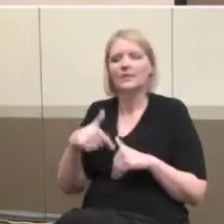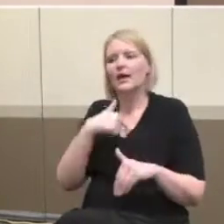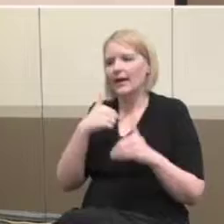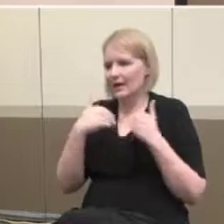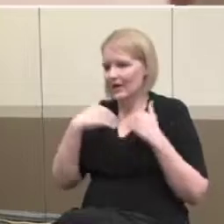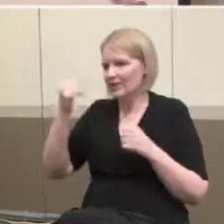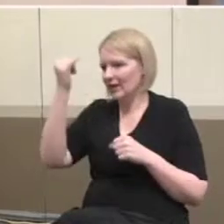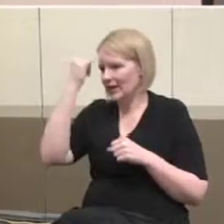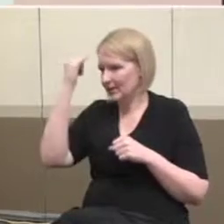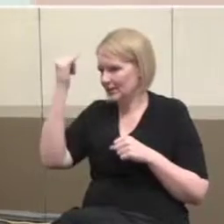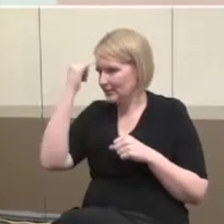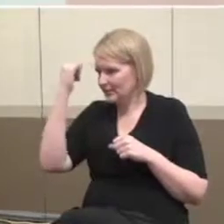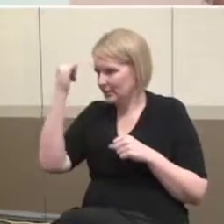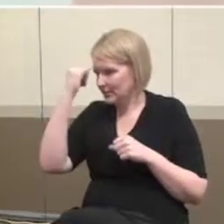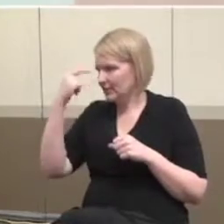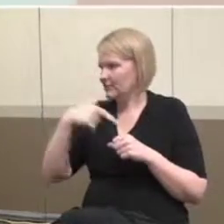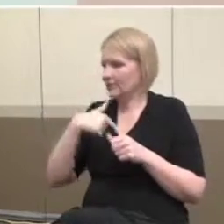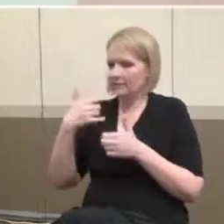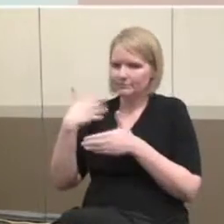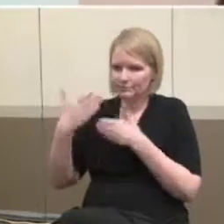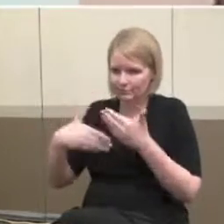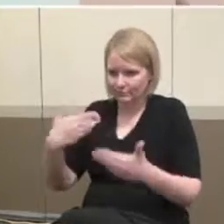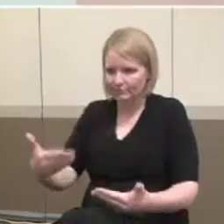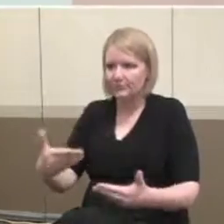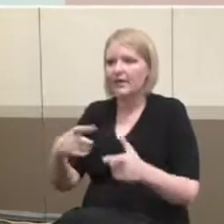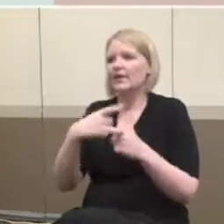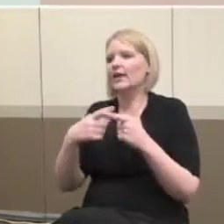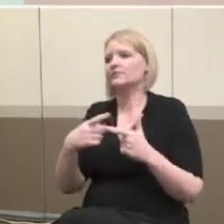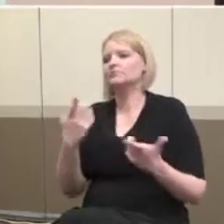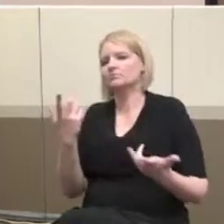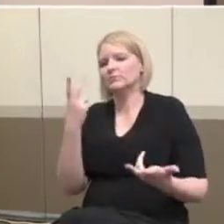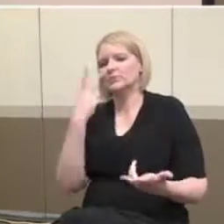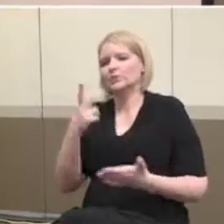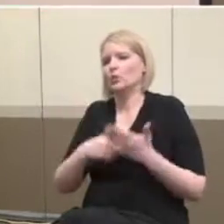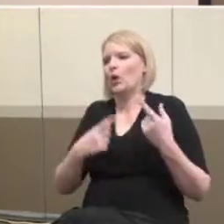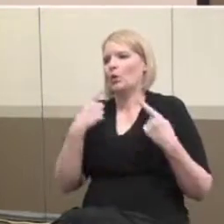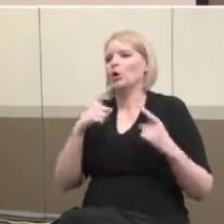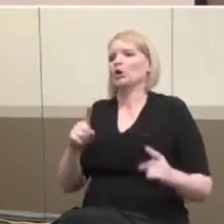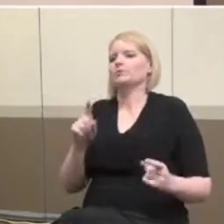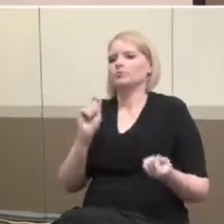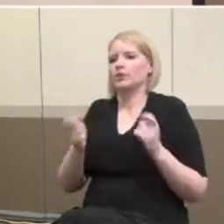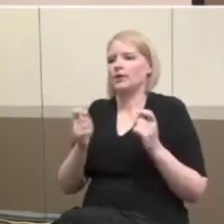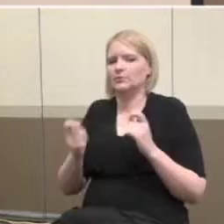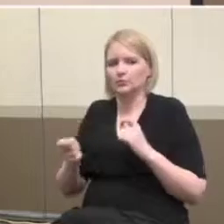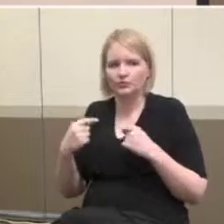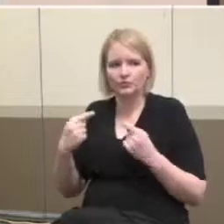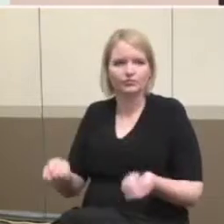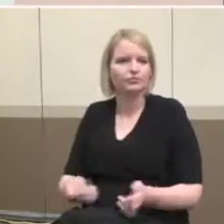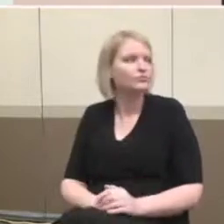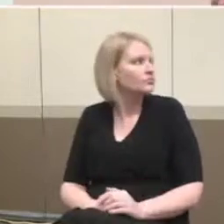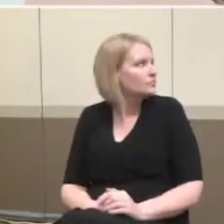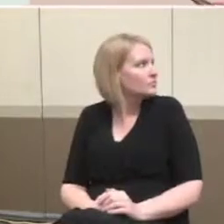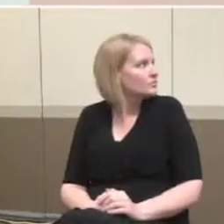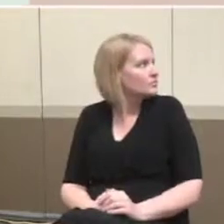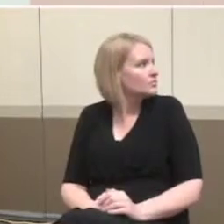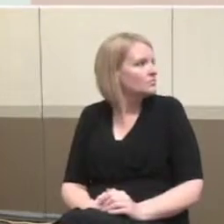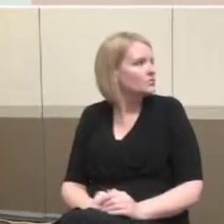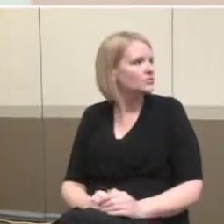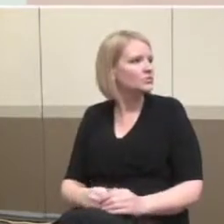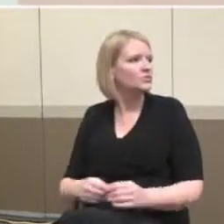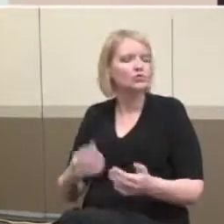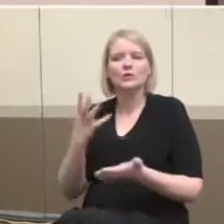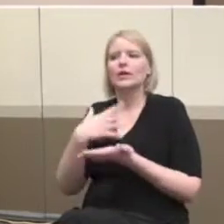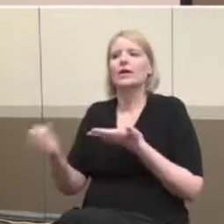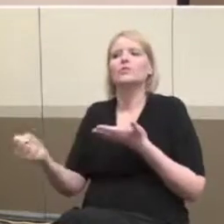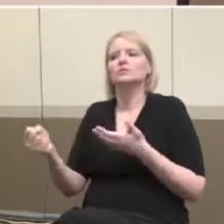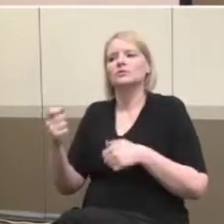in mind and then you go with the flow and you see what works and then you change it up. I'm not going to go through all of this because I think we're running a